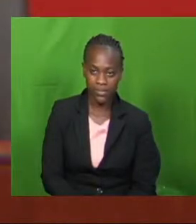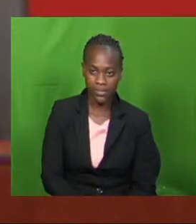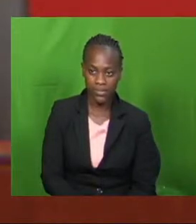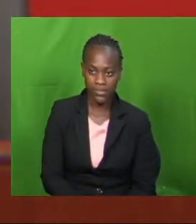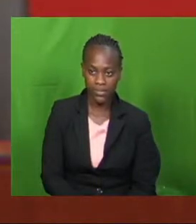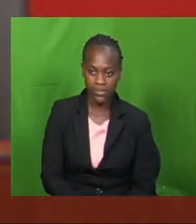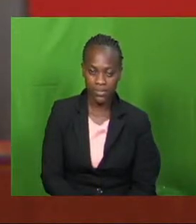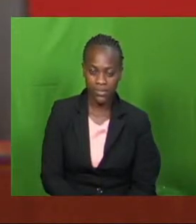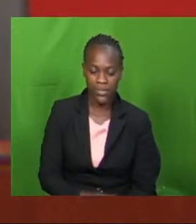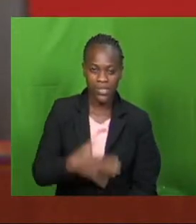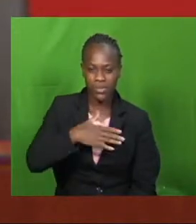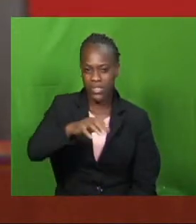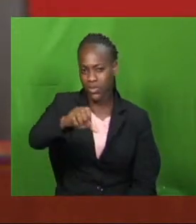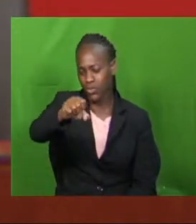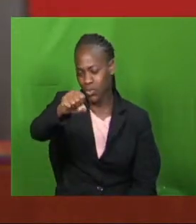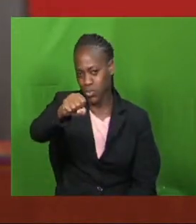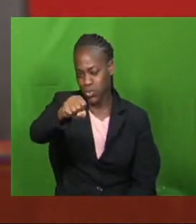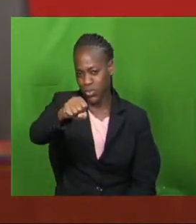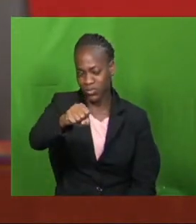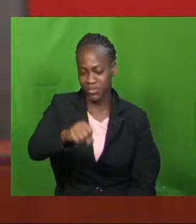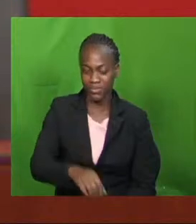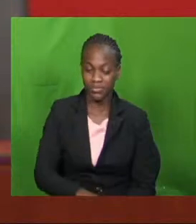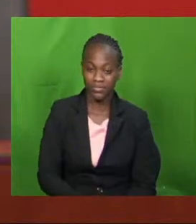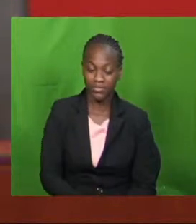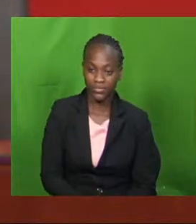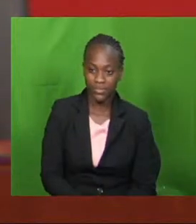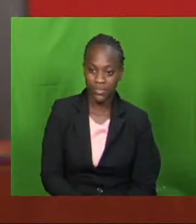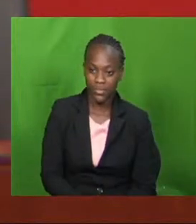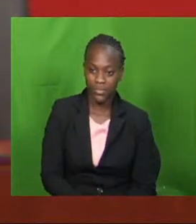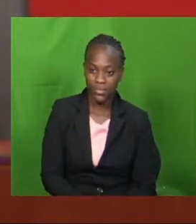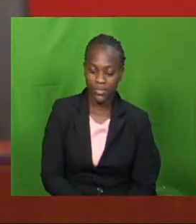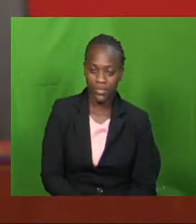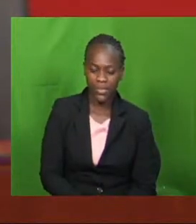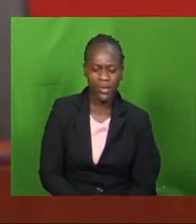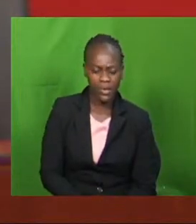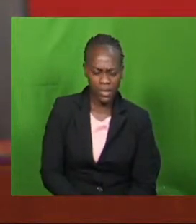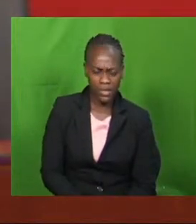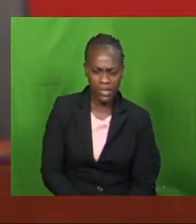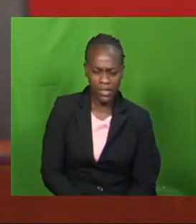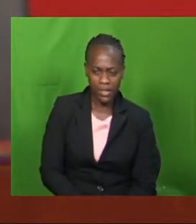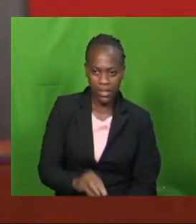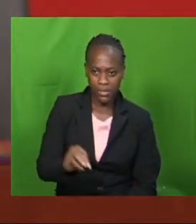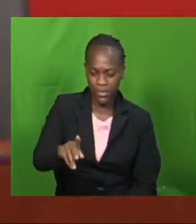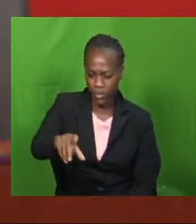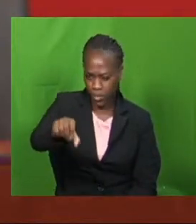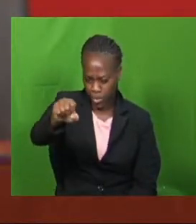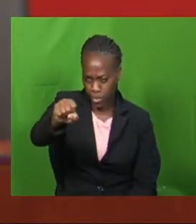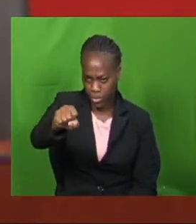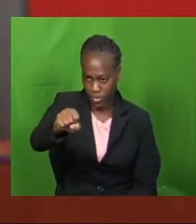Honourable member, hold on. Thank you, Mr. Speaker. Honourable member, hold on. Okay, Mr. Speaker.